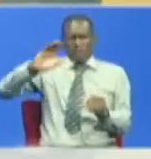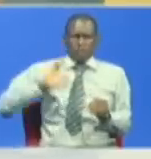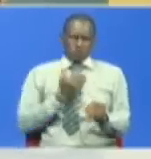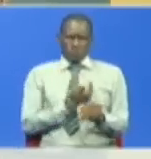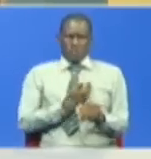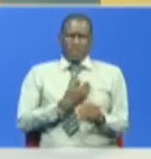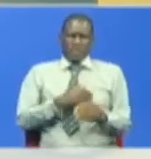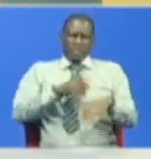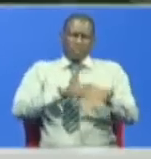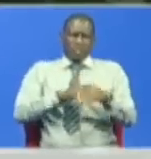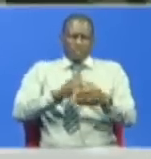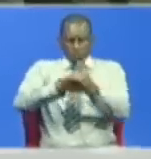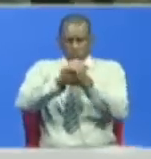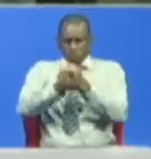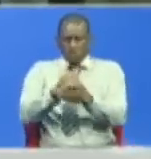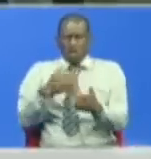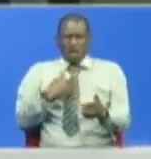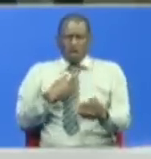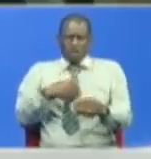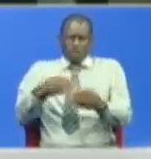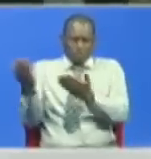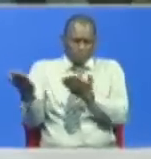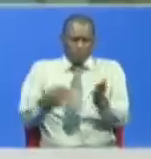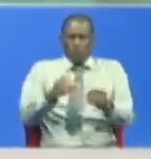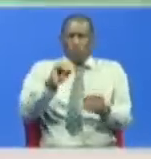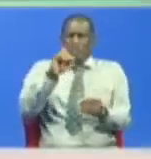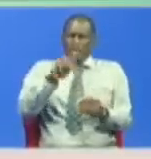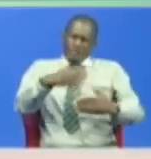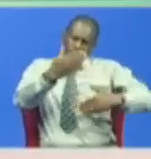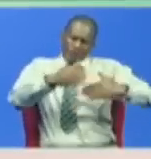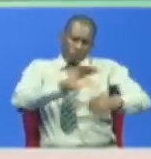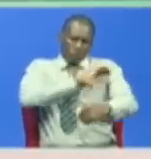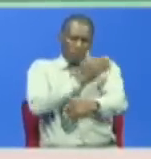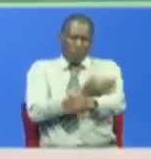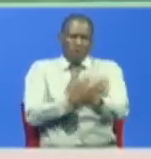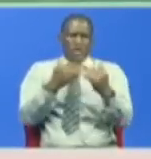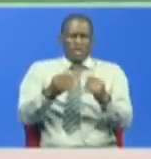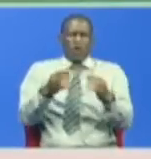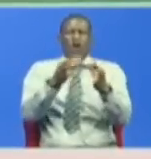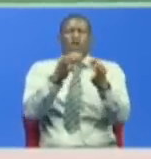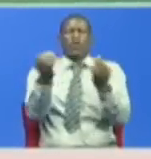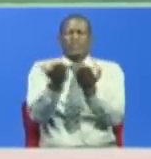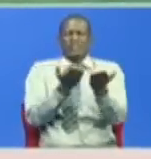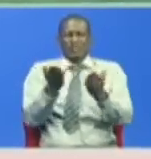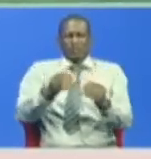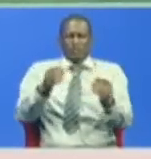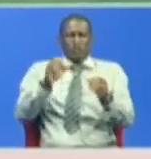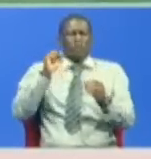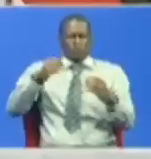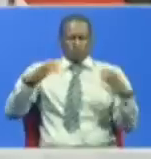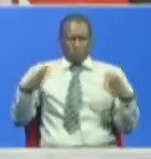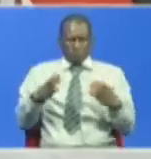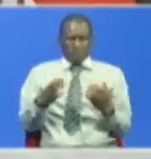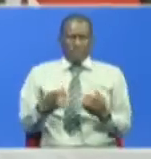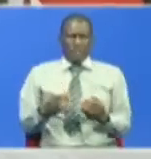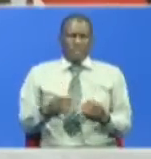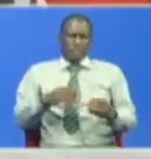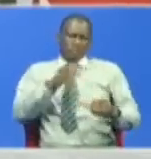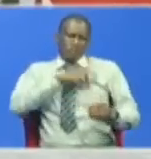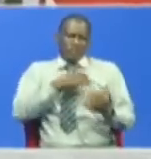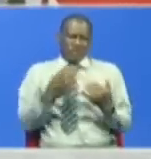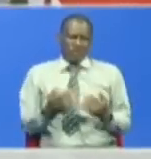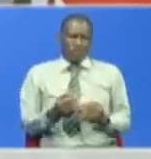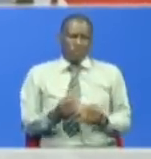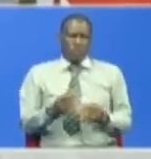handshake has thrust the Orange Party closer to power, and now the long-serving opposition party is basking in the spoils. The once